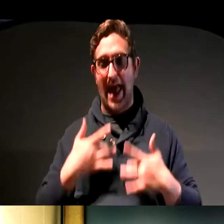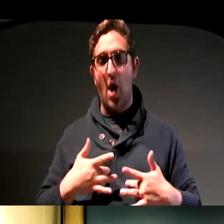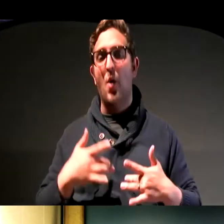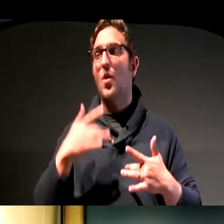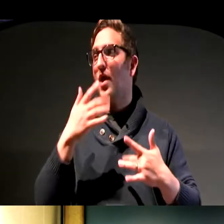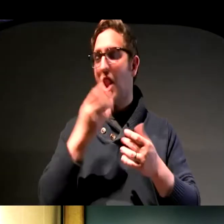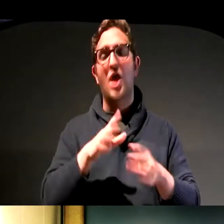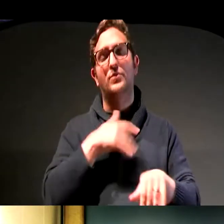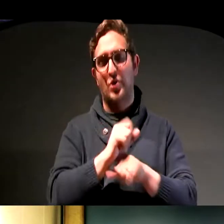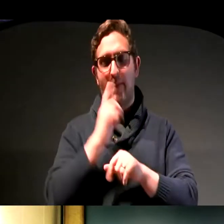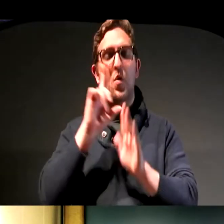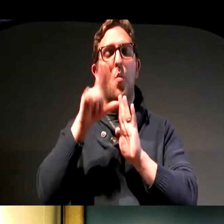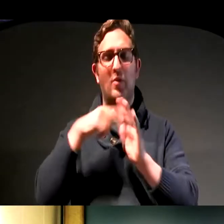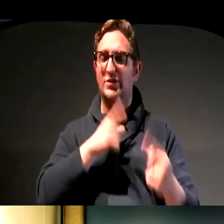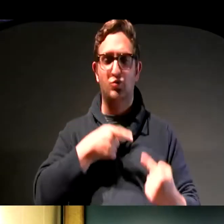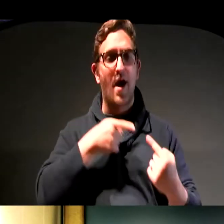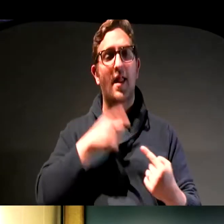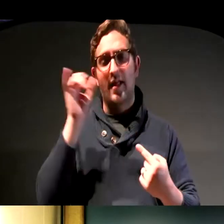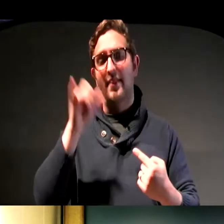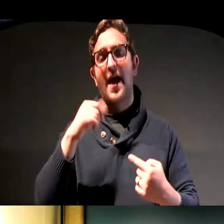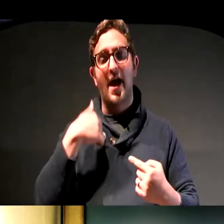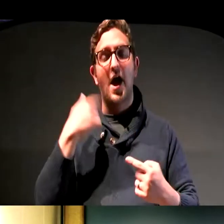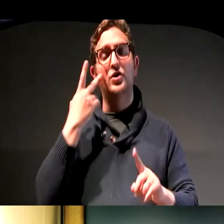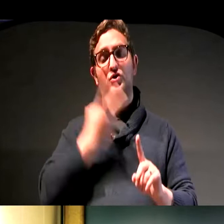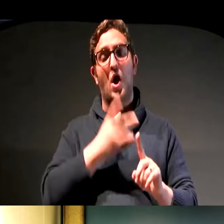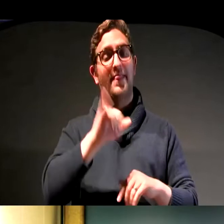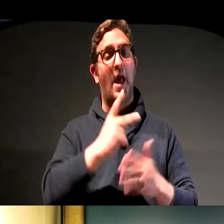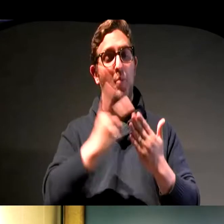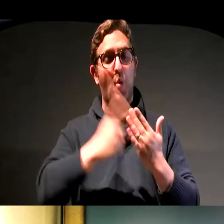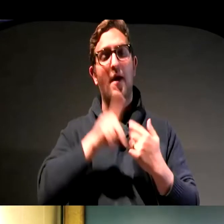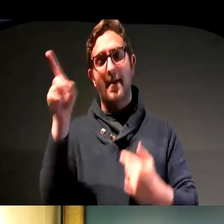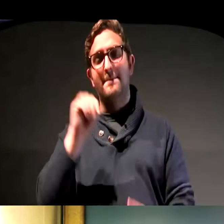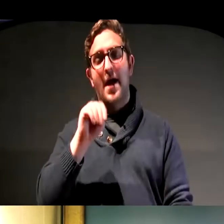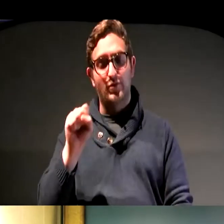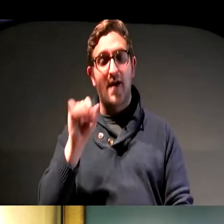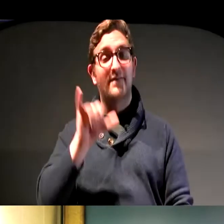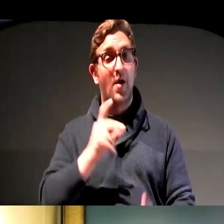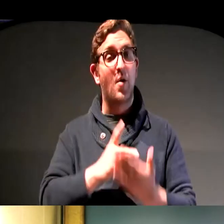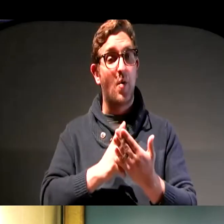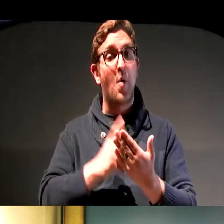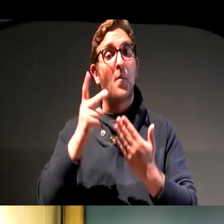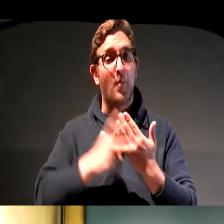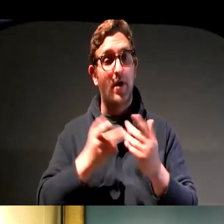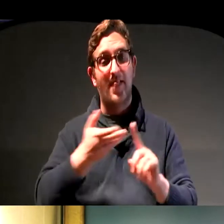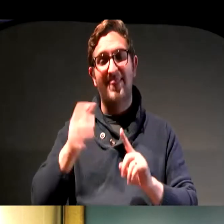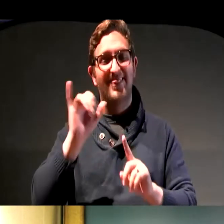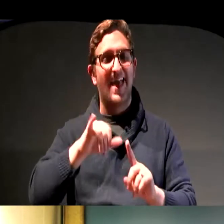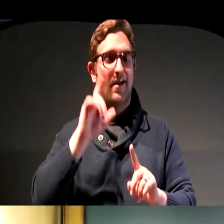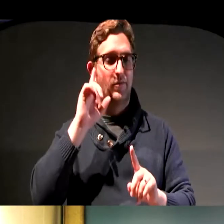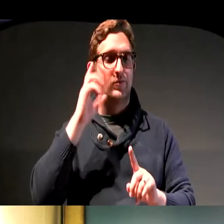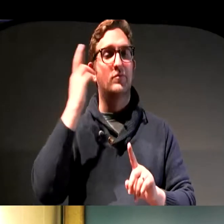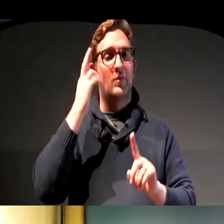really struggling. And then I saw the program at Microsoft, and I'd programmed when I was younger and I'd done really well at it, and for whatever reason, given it